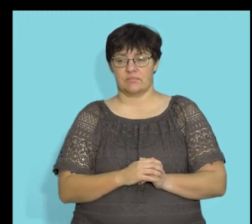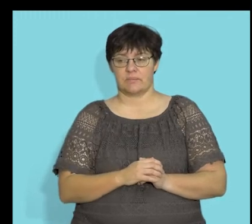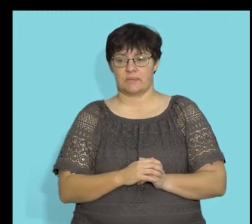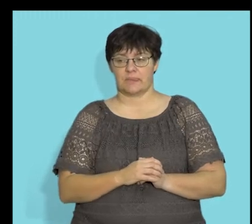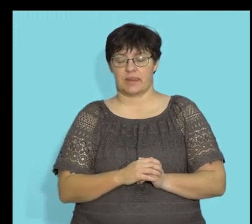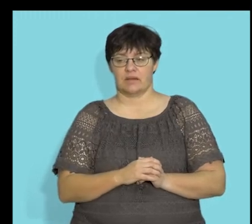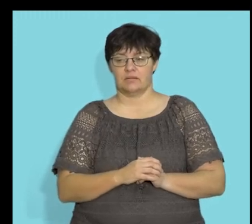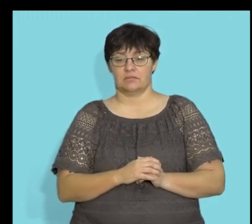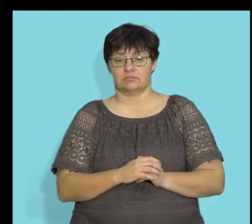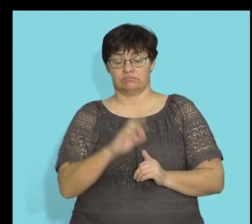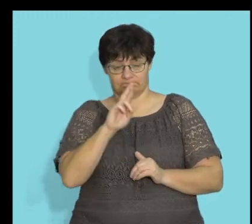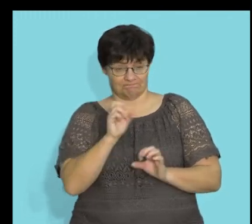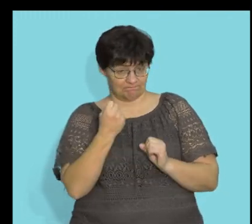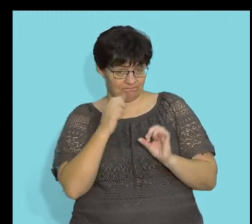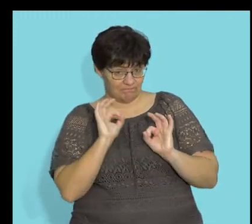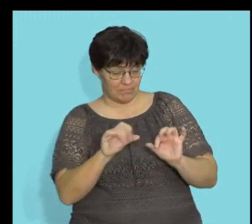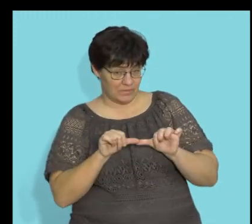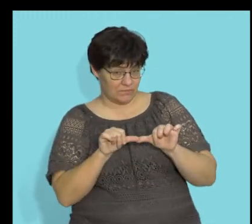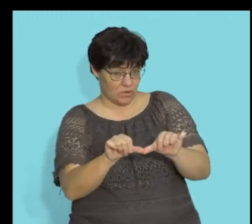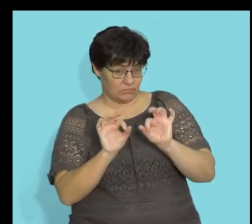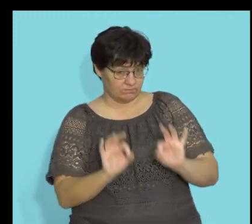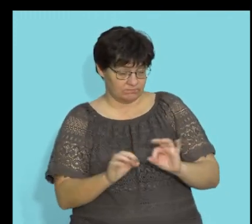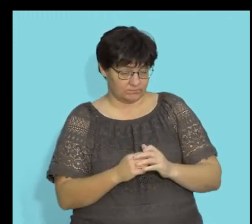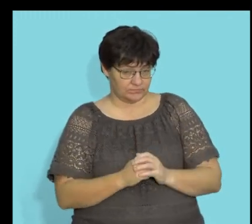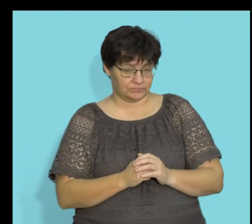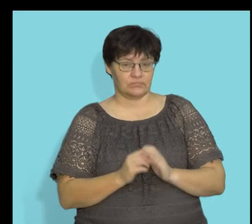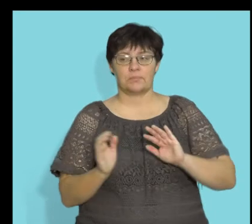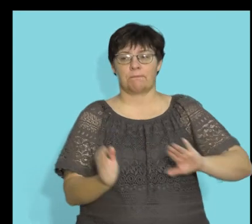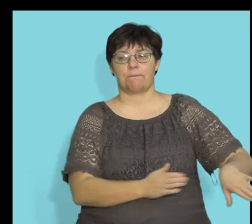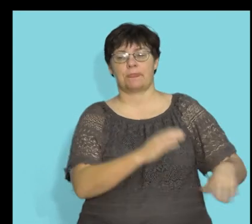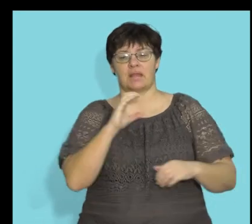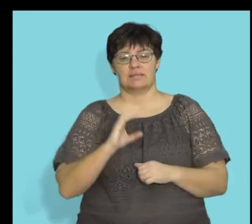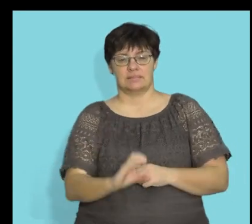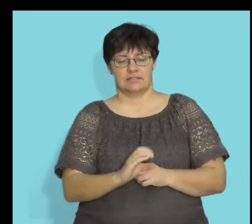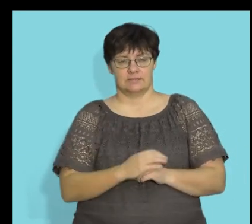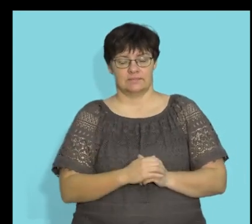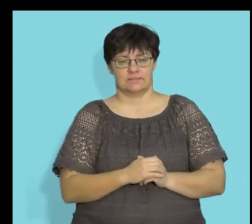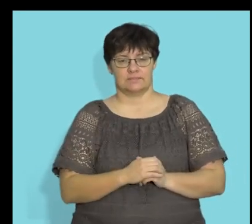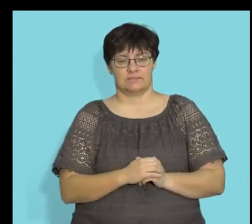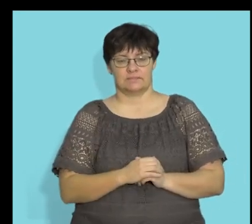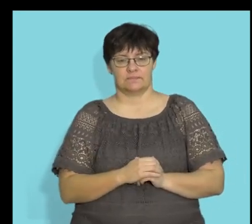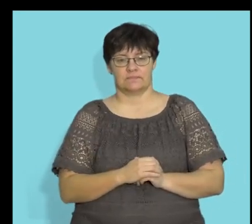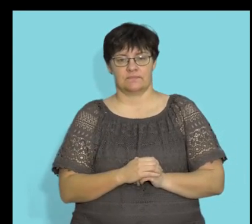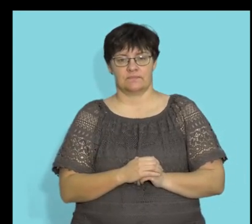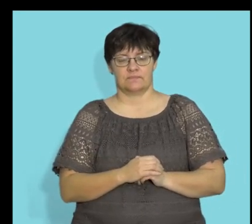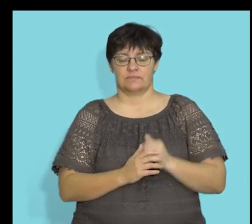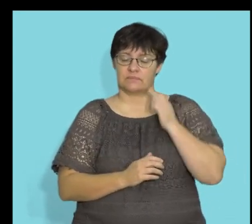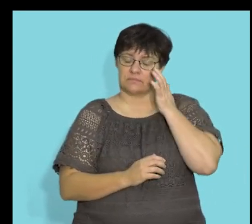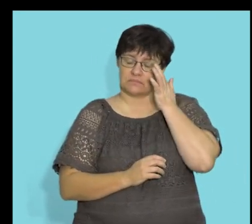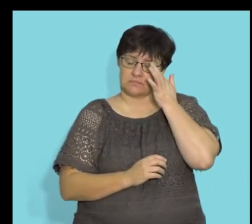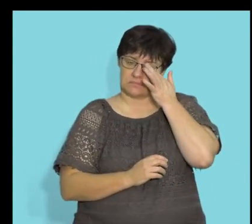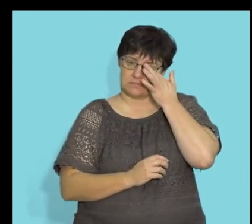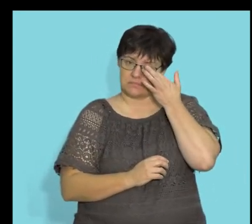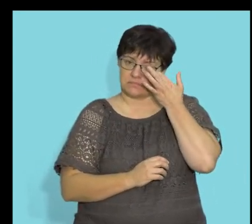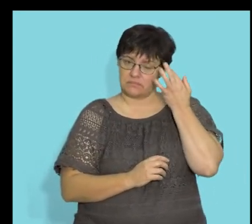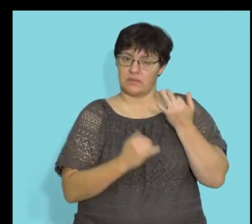178. Great, guys. I hope everyone is with me. Let's move on to C.